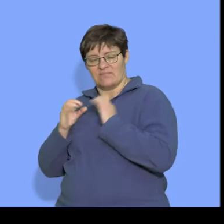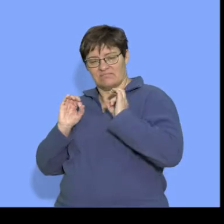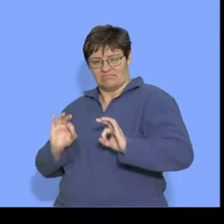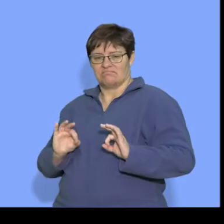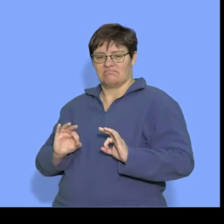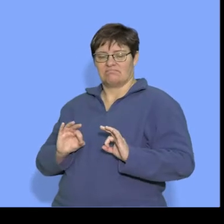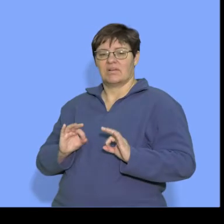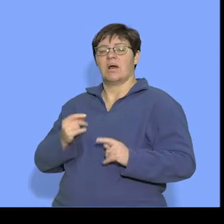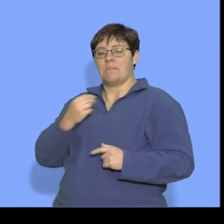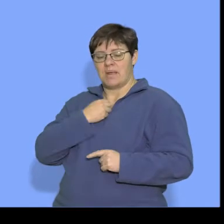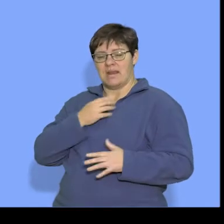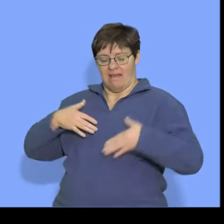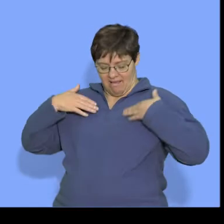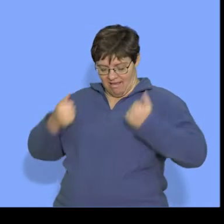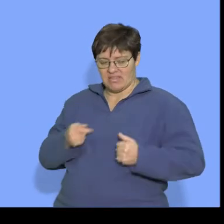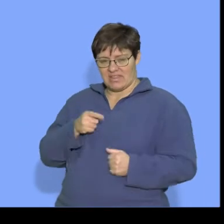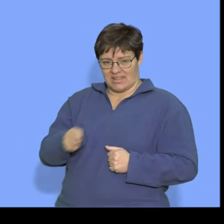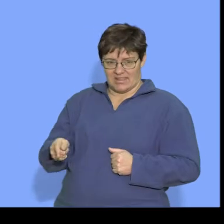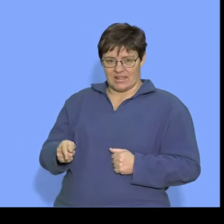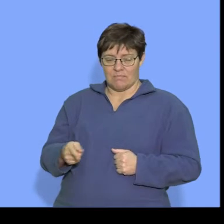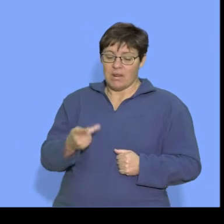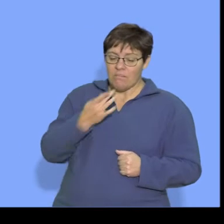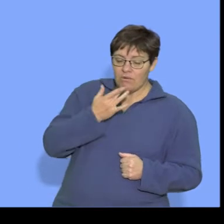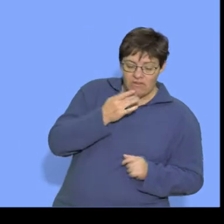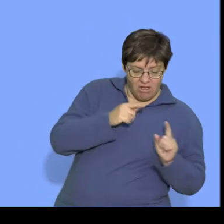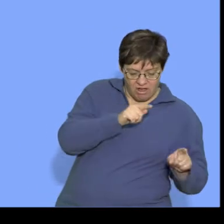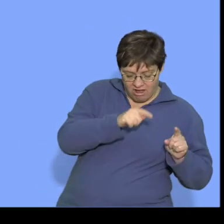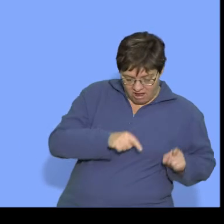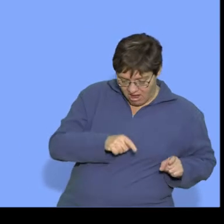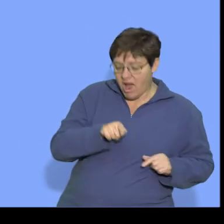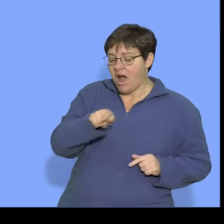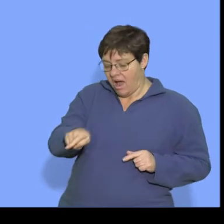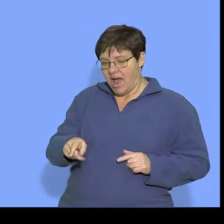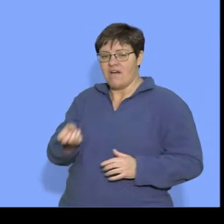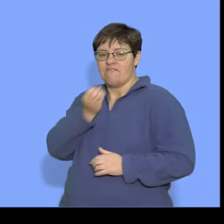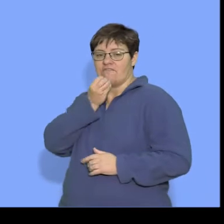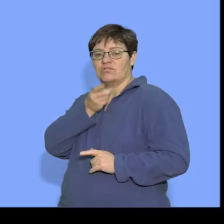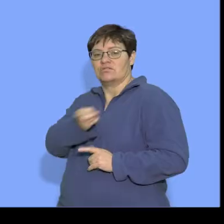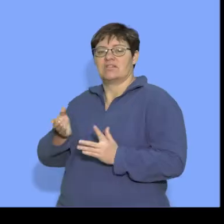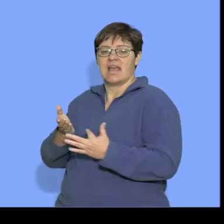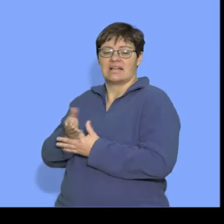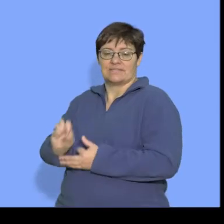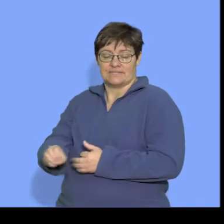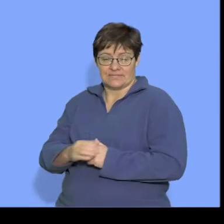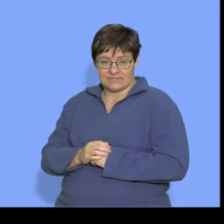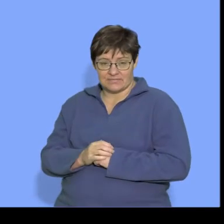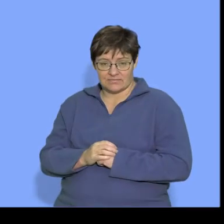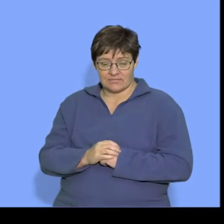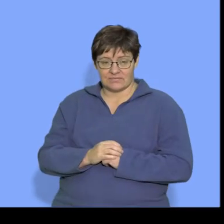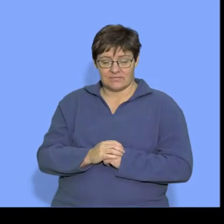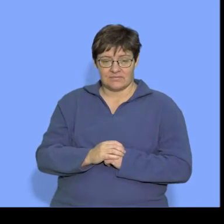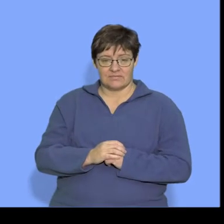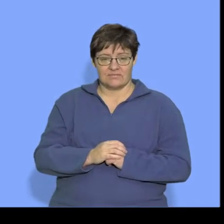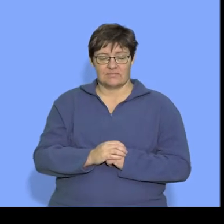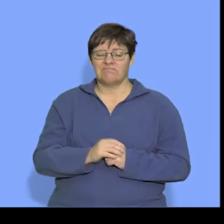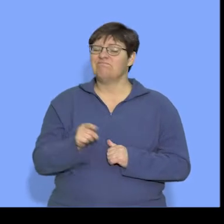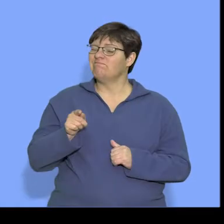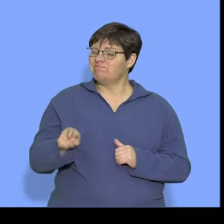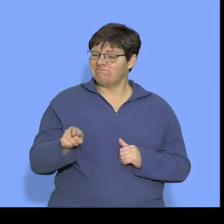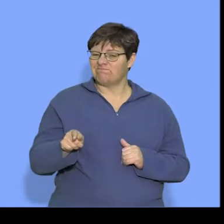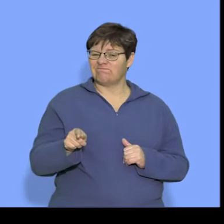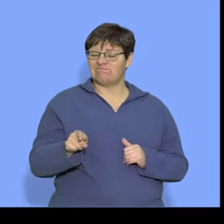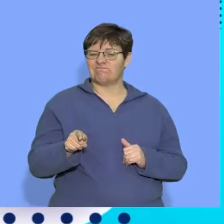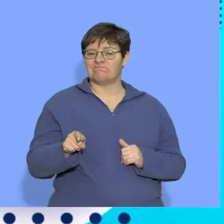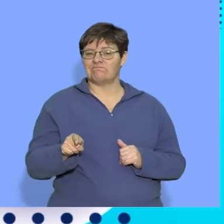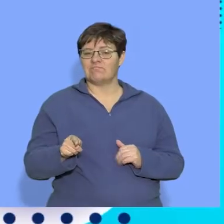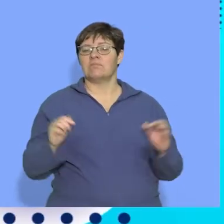the dietary needs and the food preferences for an active and healthy lifestyle. And this was obviously something that was